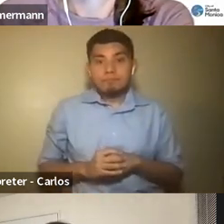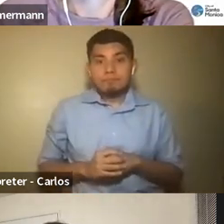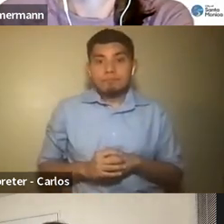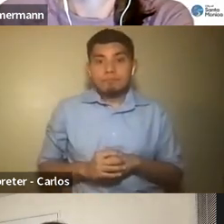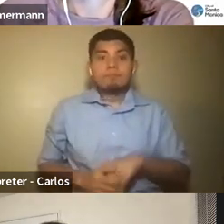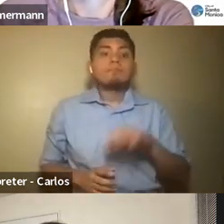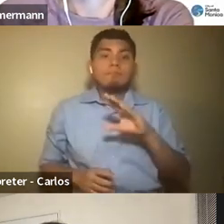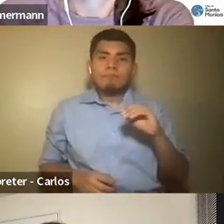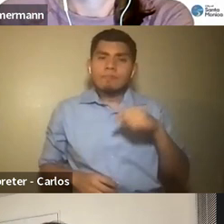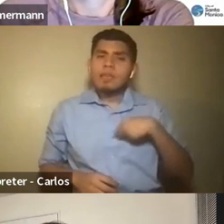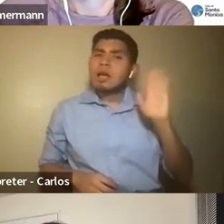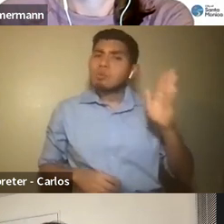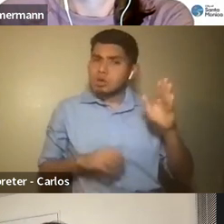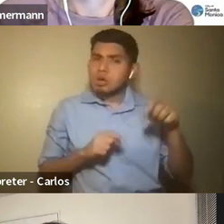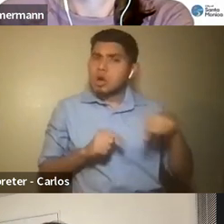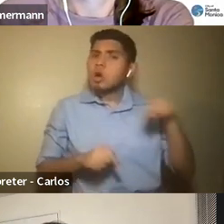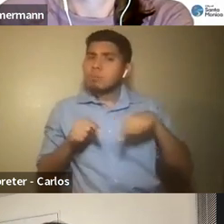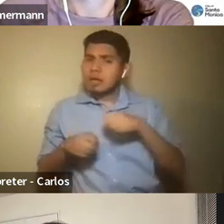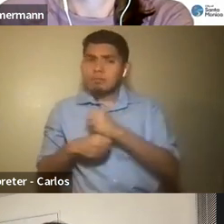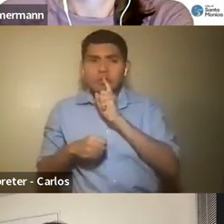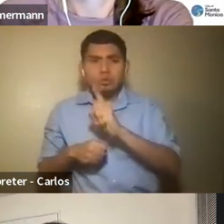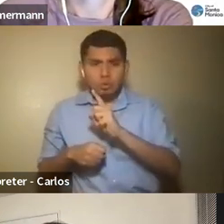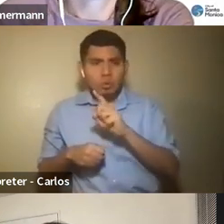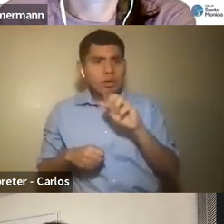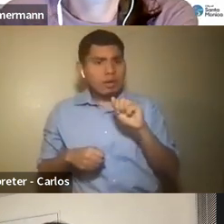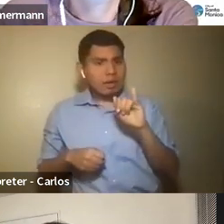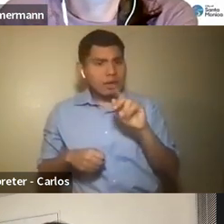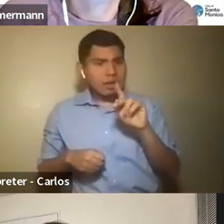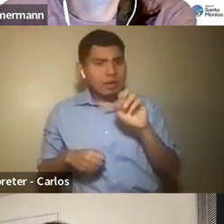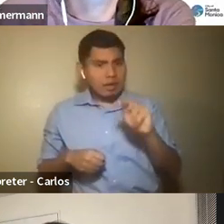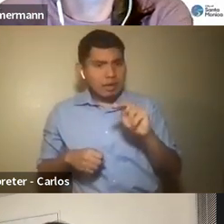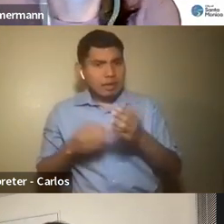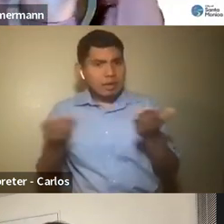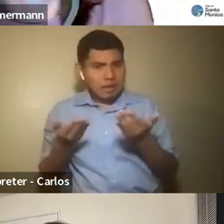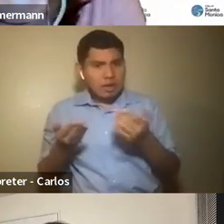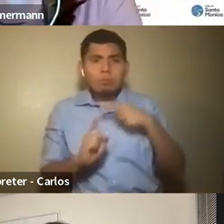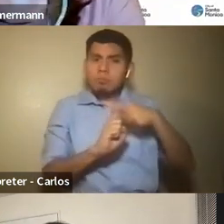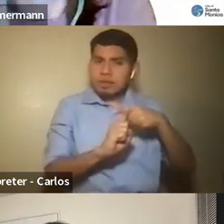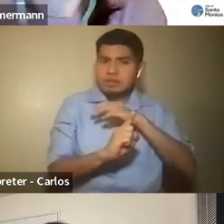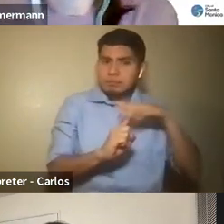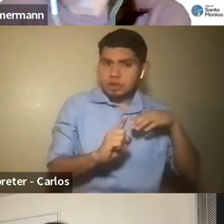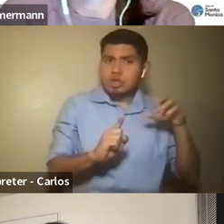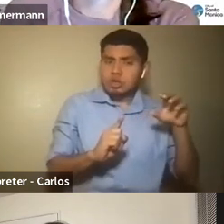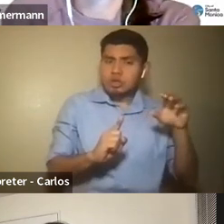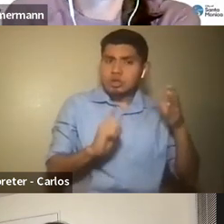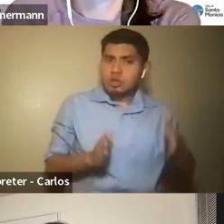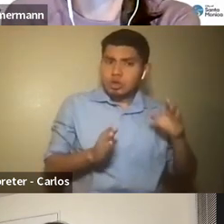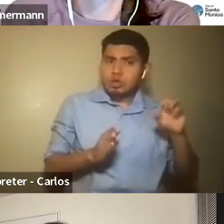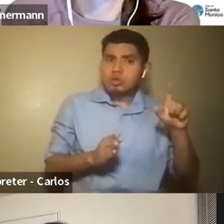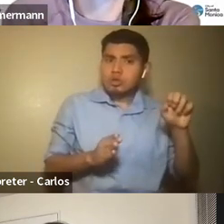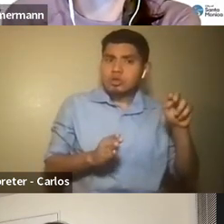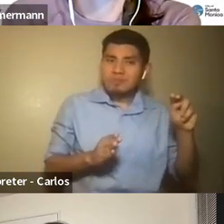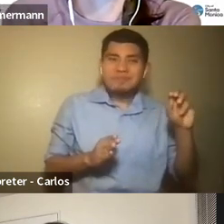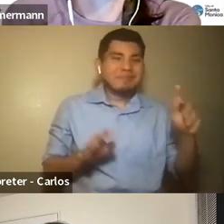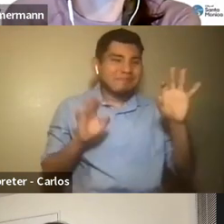I'll just go back to make sure, is Commissioner Aiken here or Commissioner Sloan? Okay. Well, thanks everyone